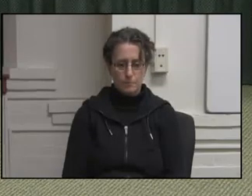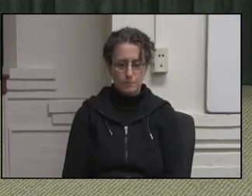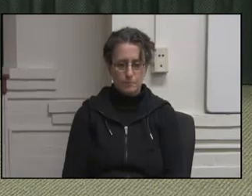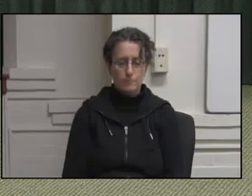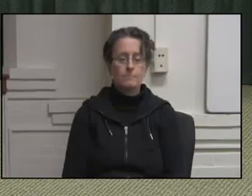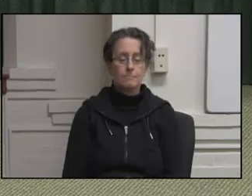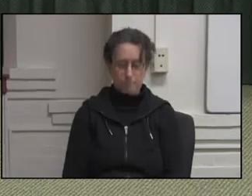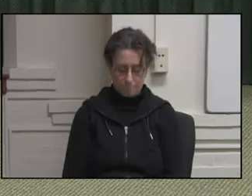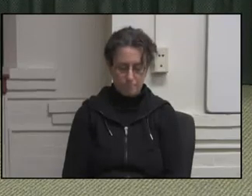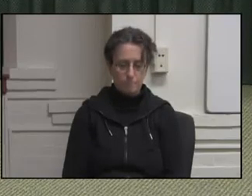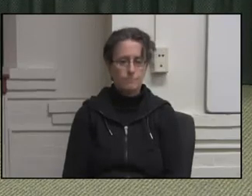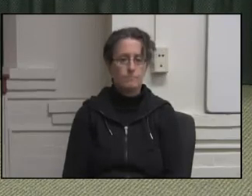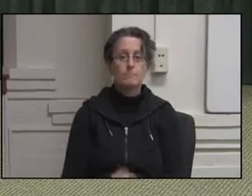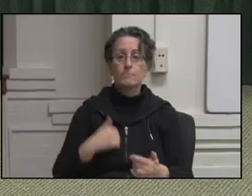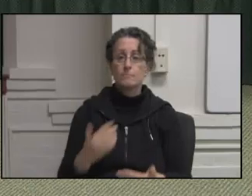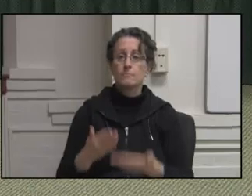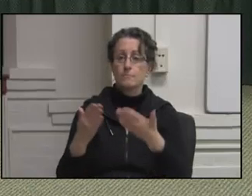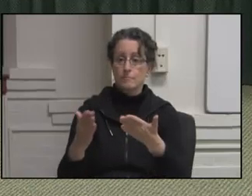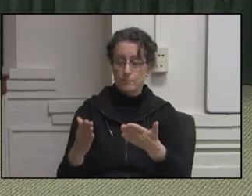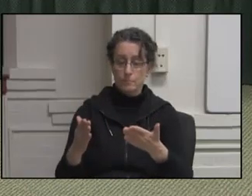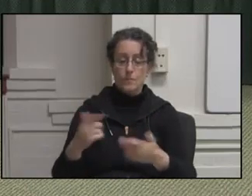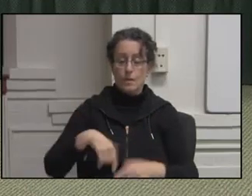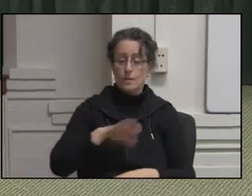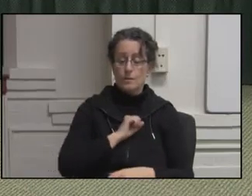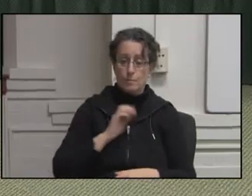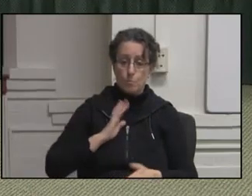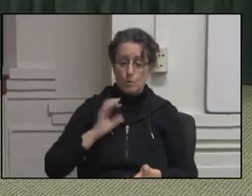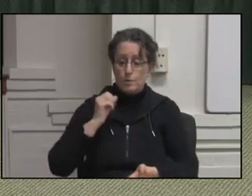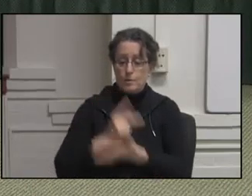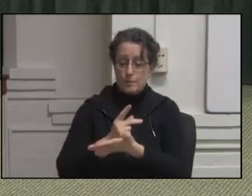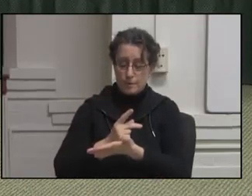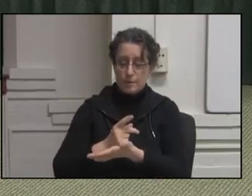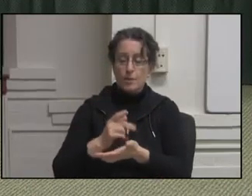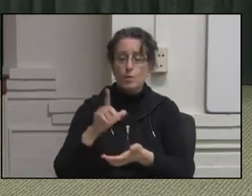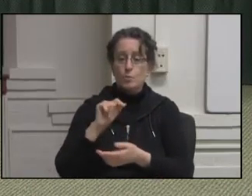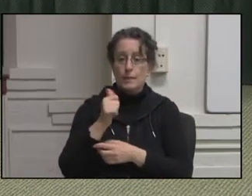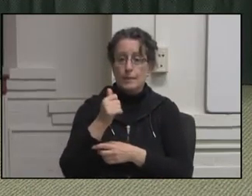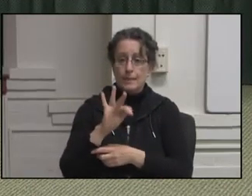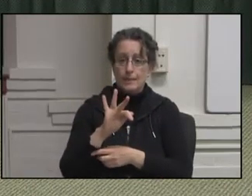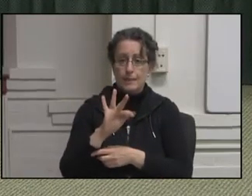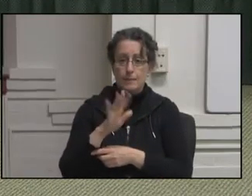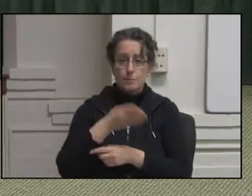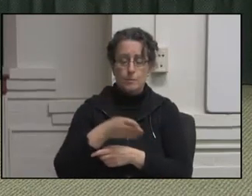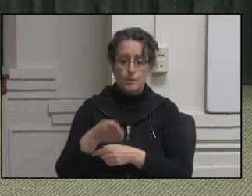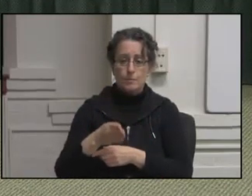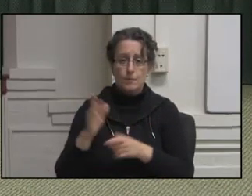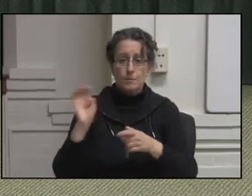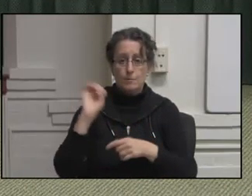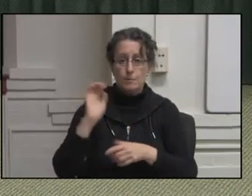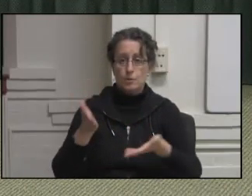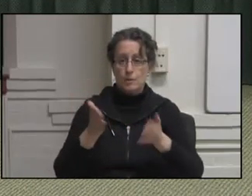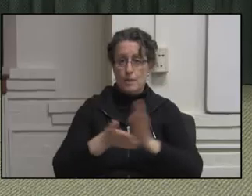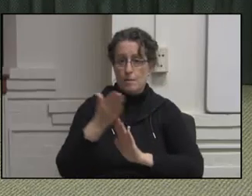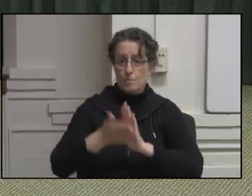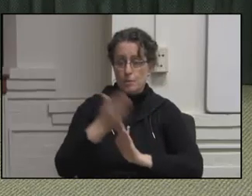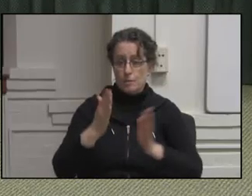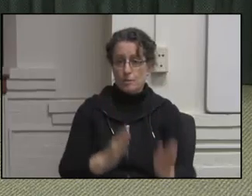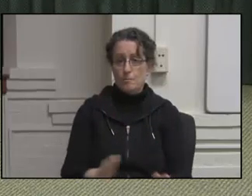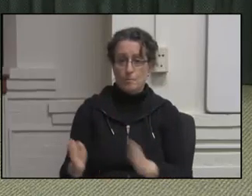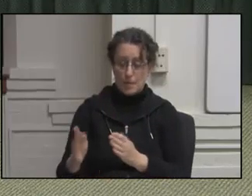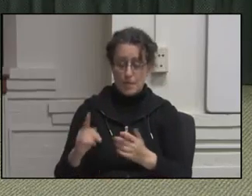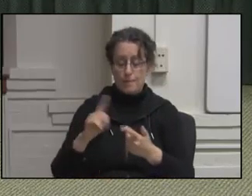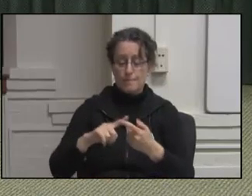Okay. I move we adopt the 2019 Brattleboro Emergency Operations Plan and to